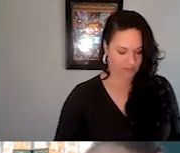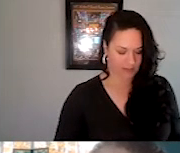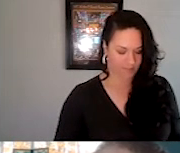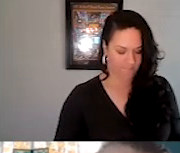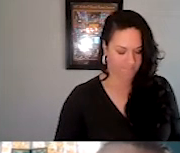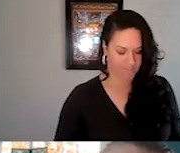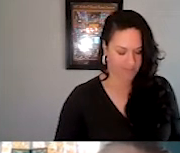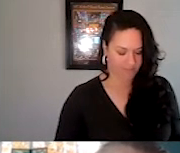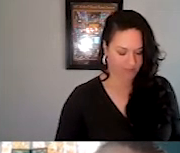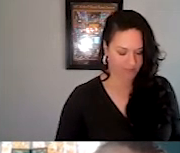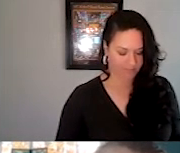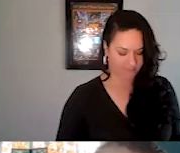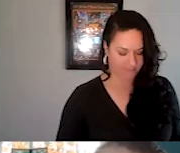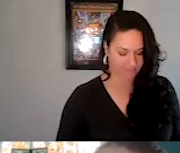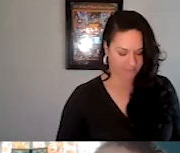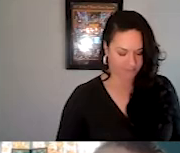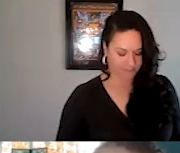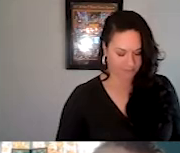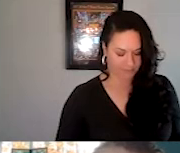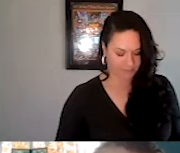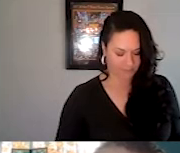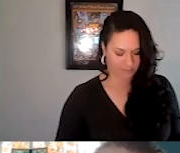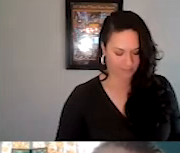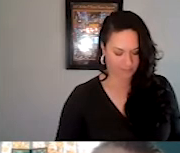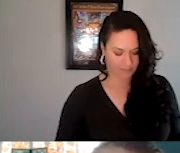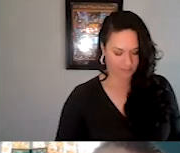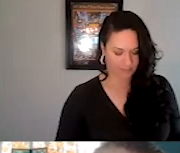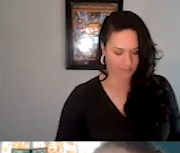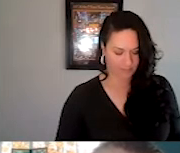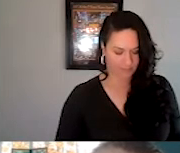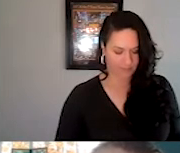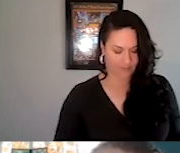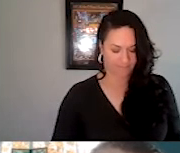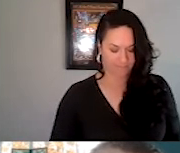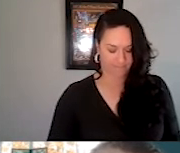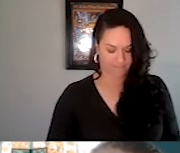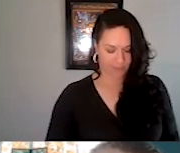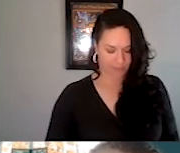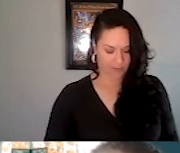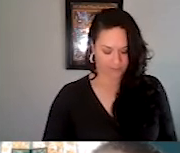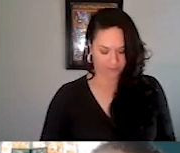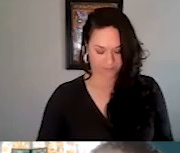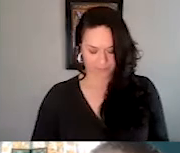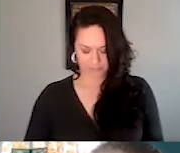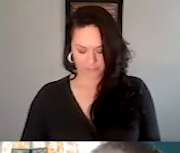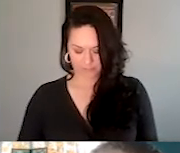euphoric effects that are very, very similar to Delta-9 THC. And there's almost no regulatory